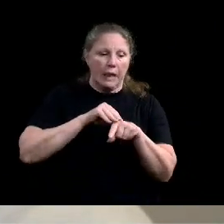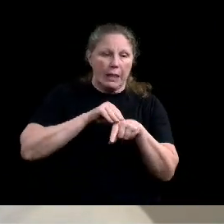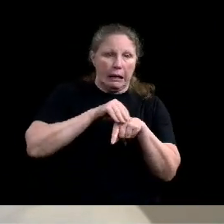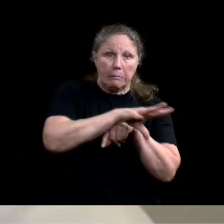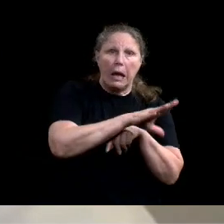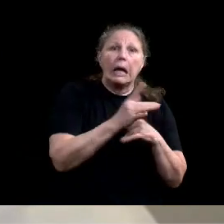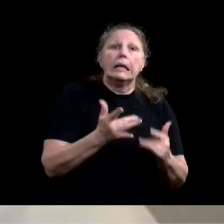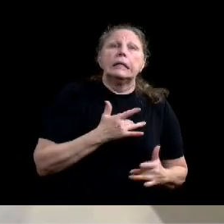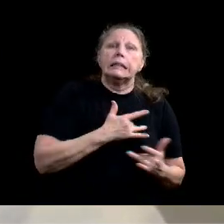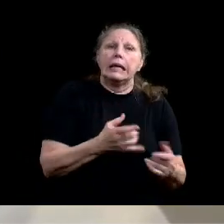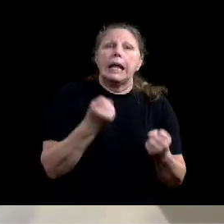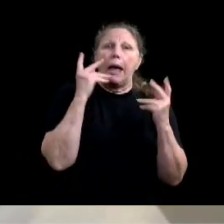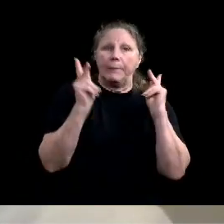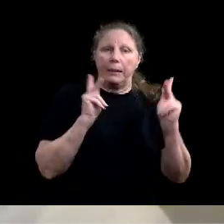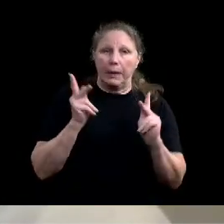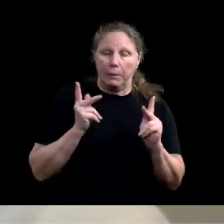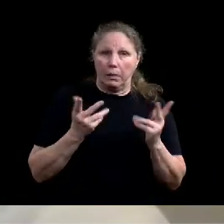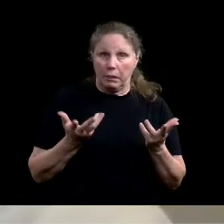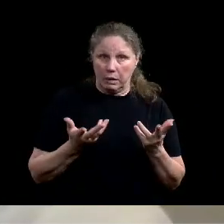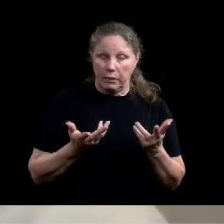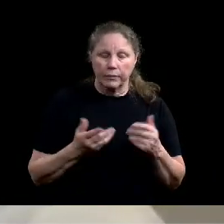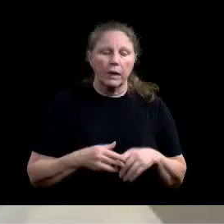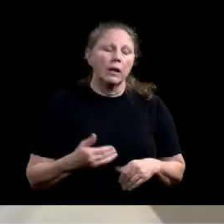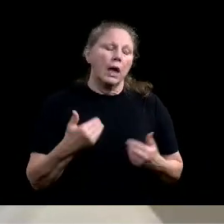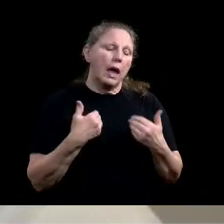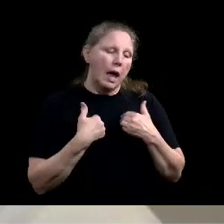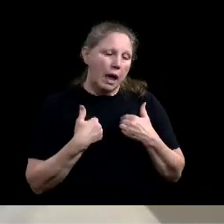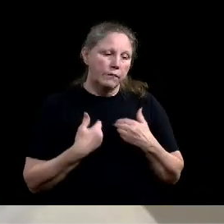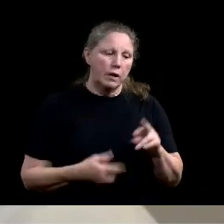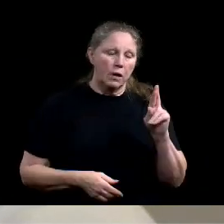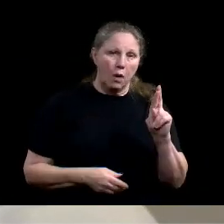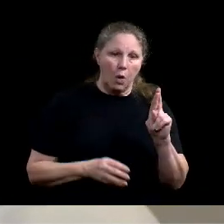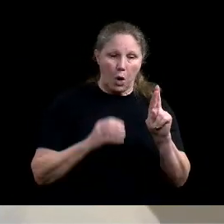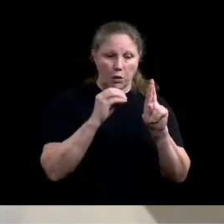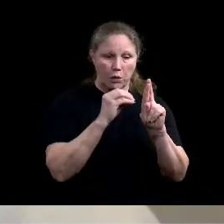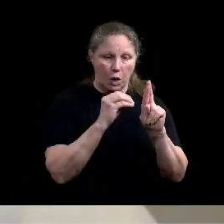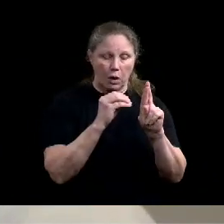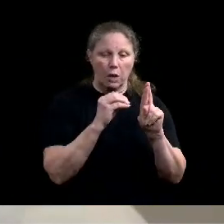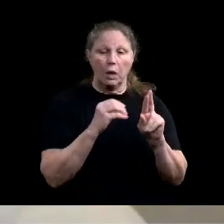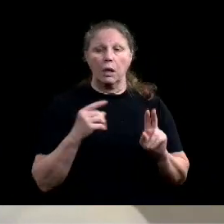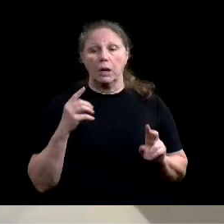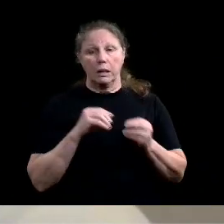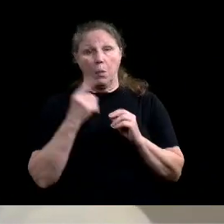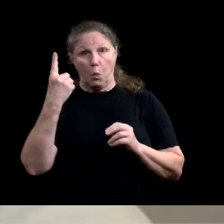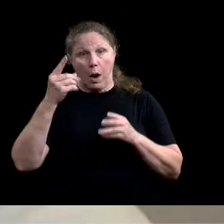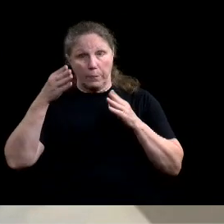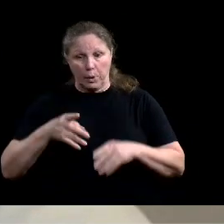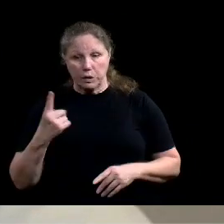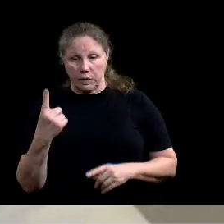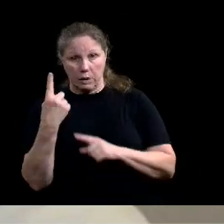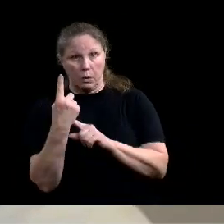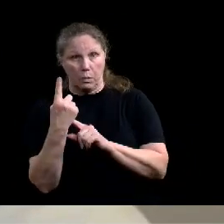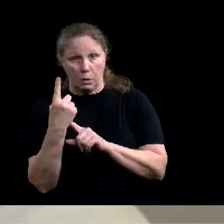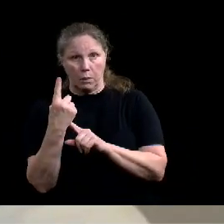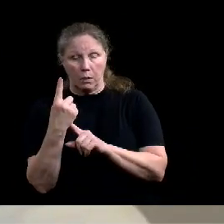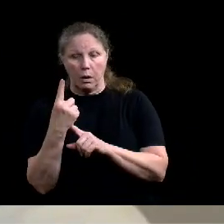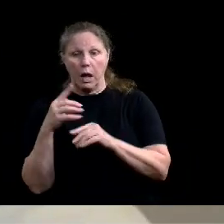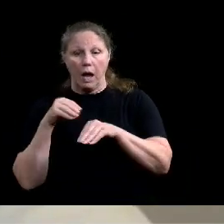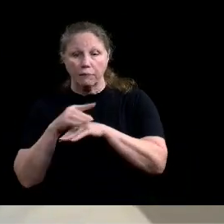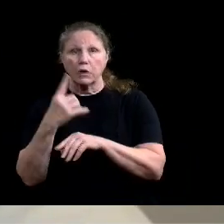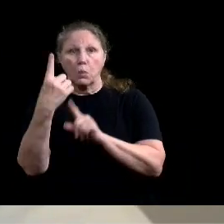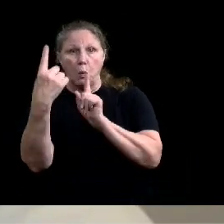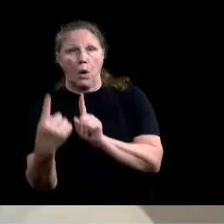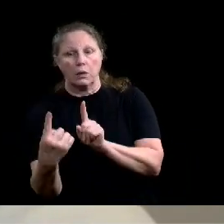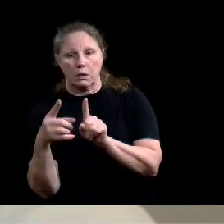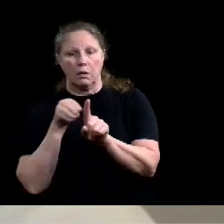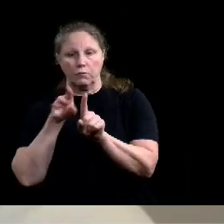had an R naught of 1, it would mean that one contagious person infects one other person. The seasonal